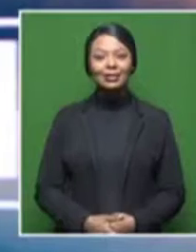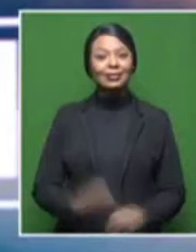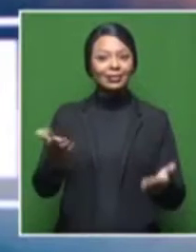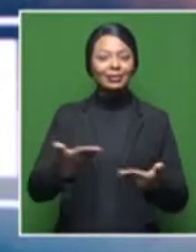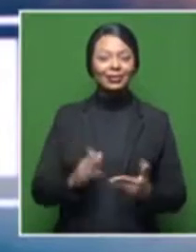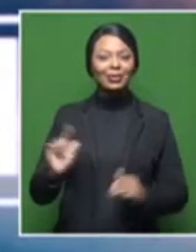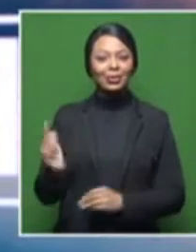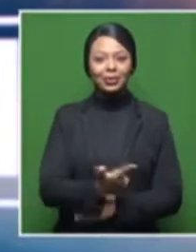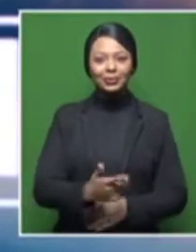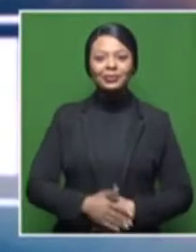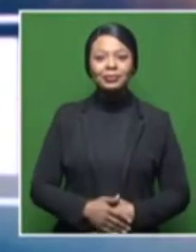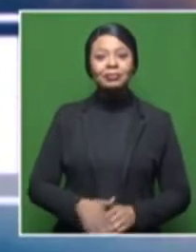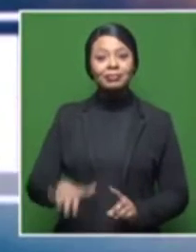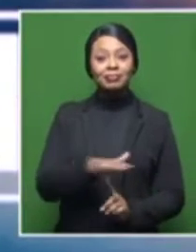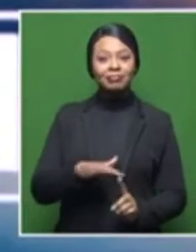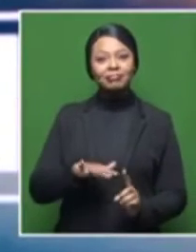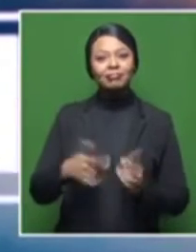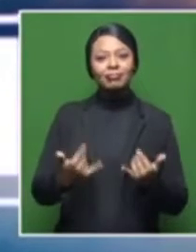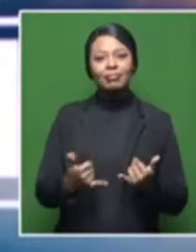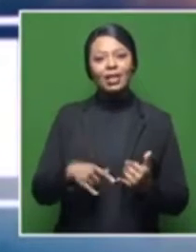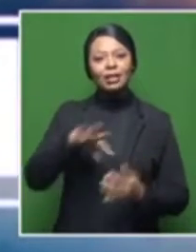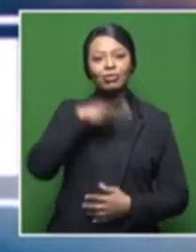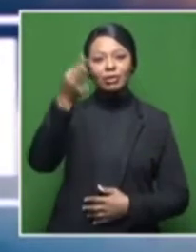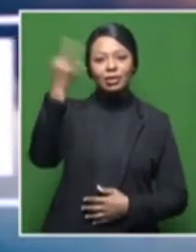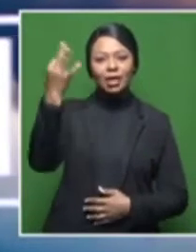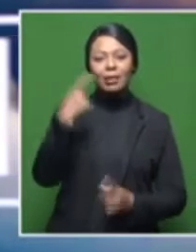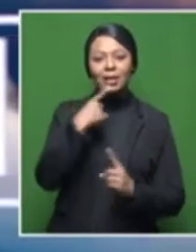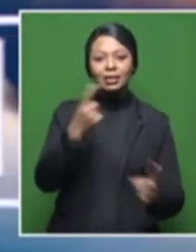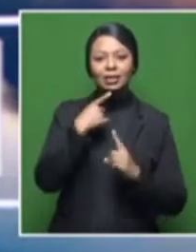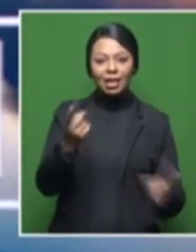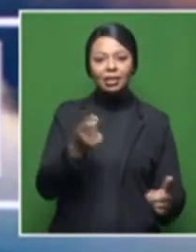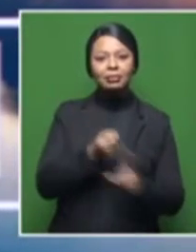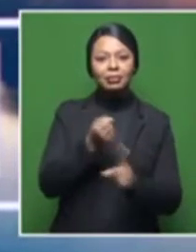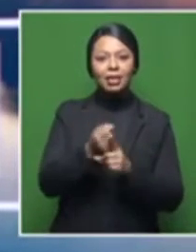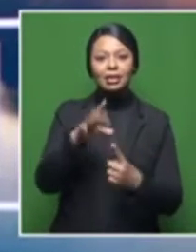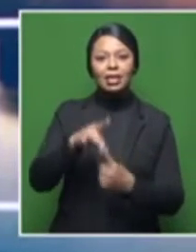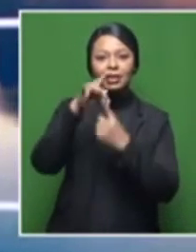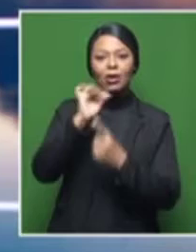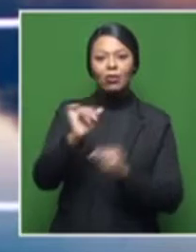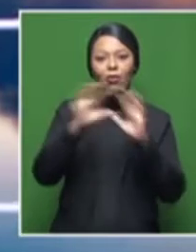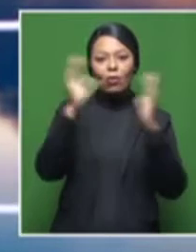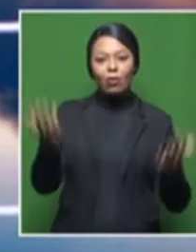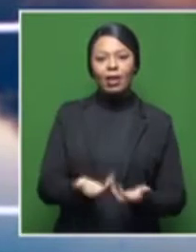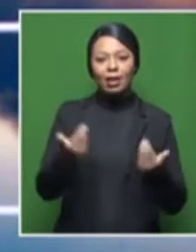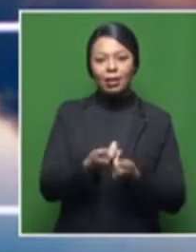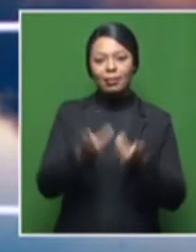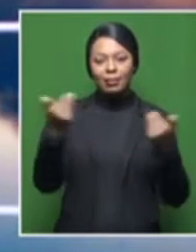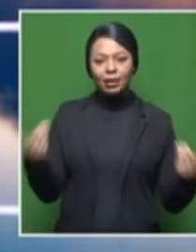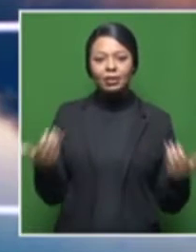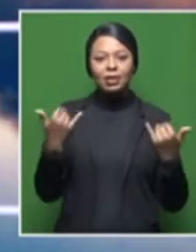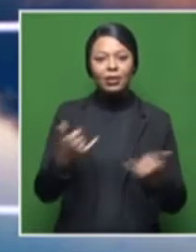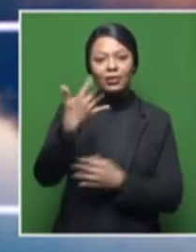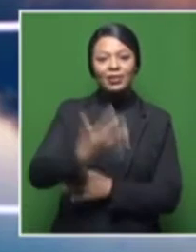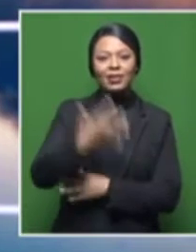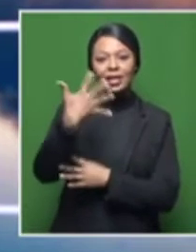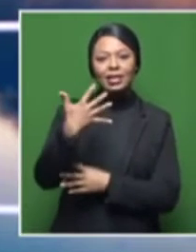In a sonic landscape where spiritual messaging and vibrancy beat selection are worlds apart, with the fifth